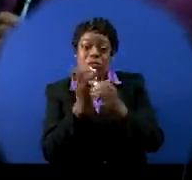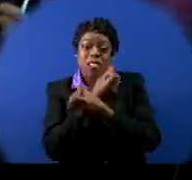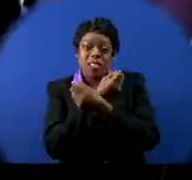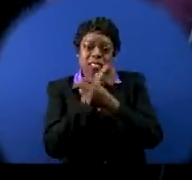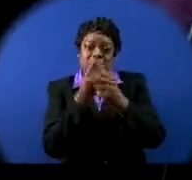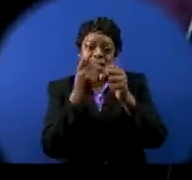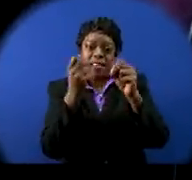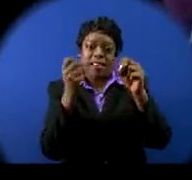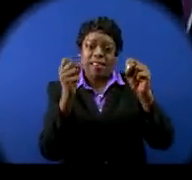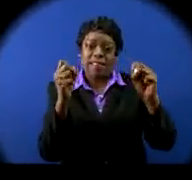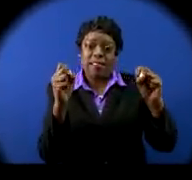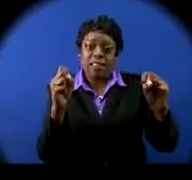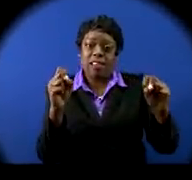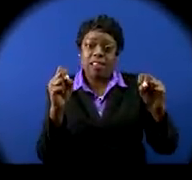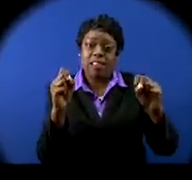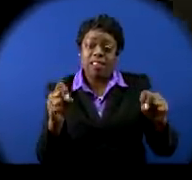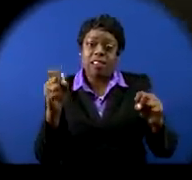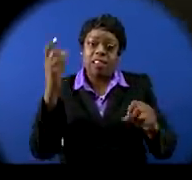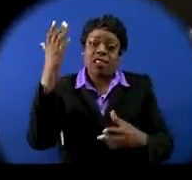you did. You came